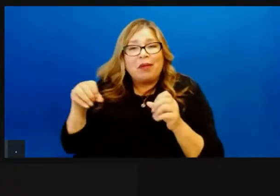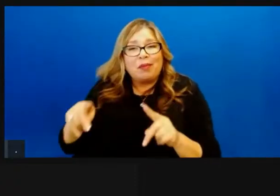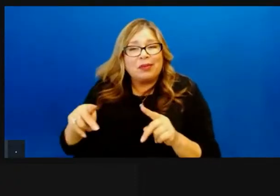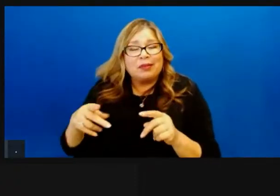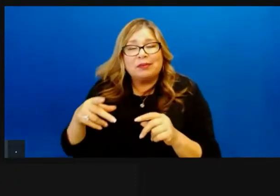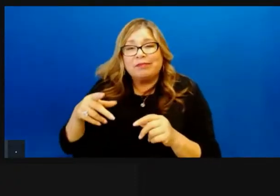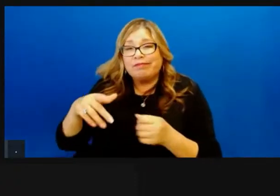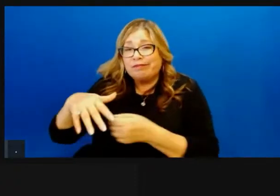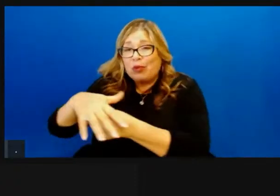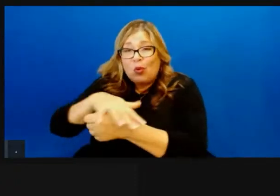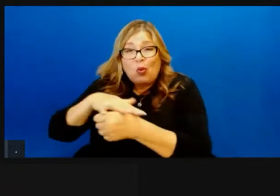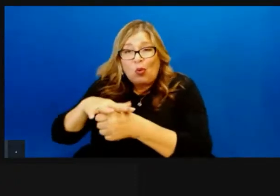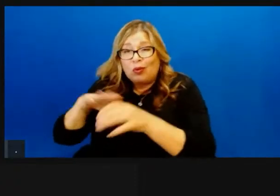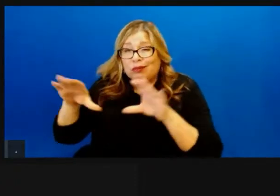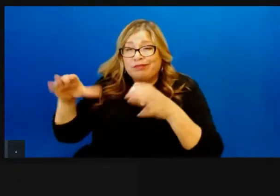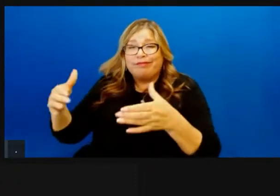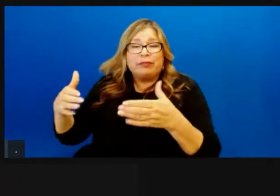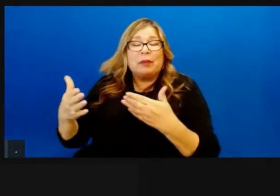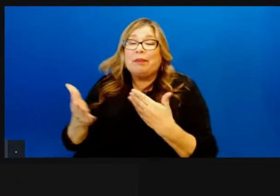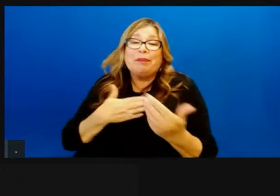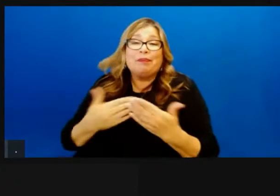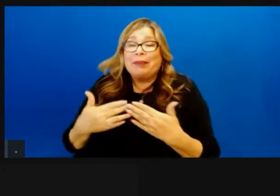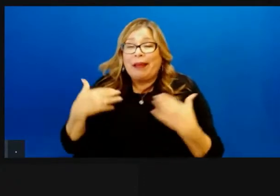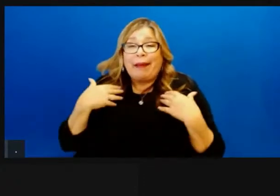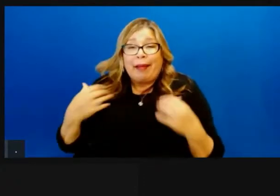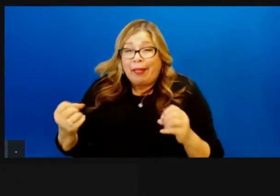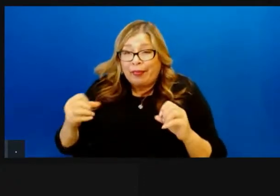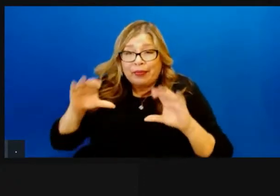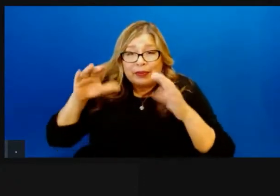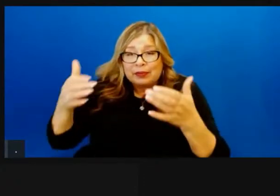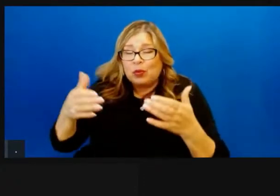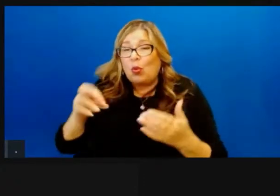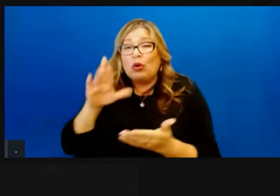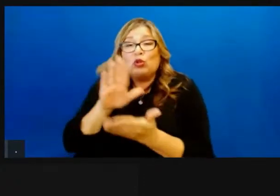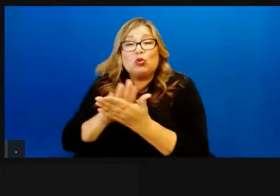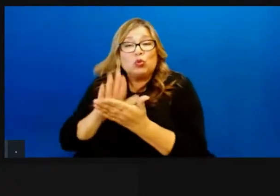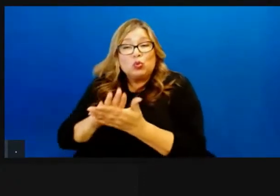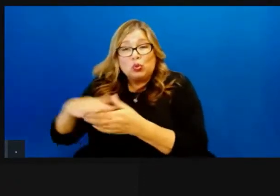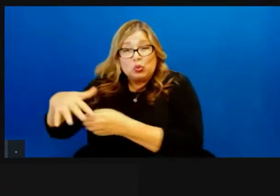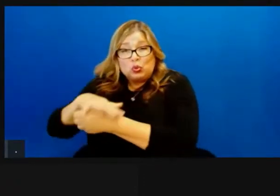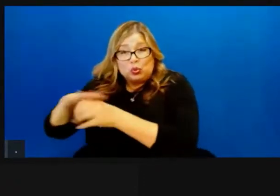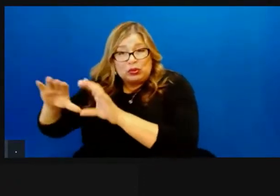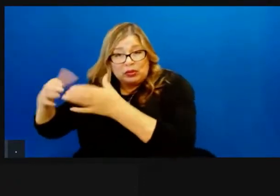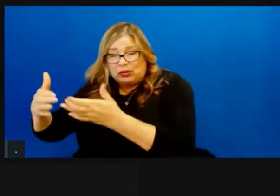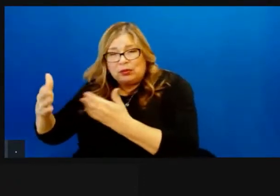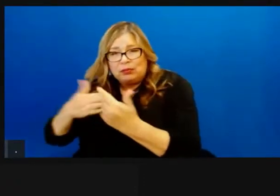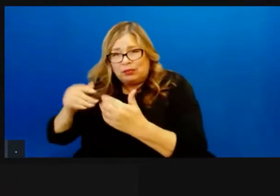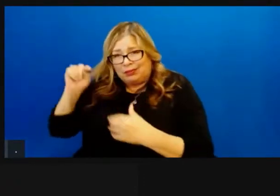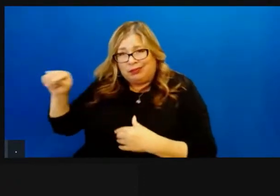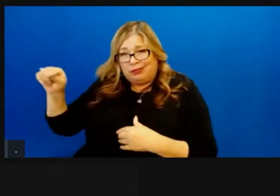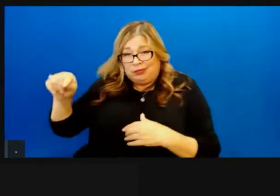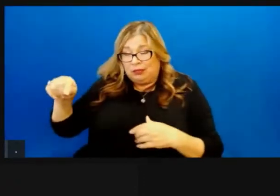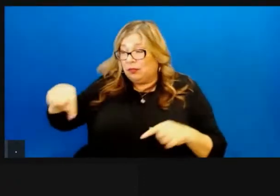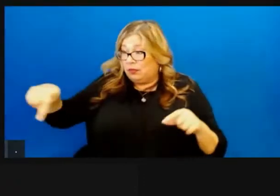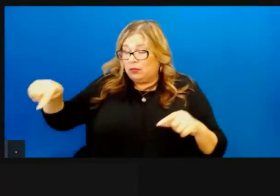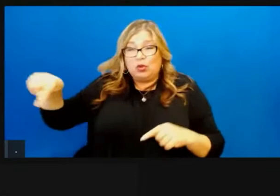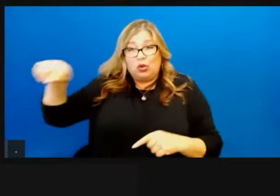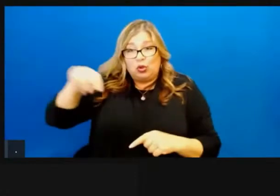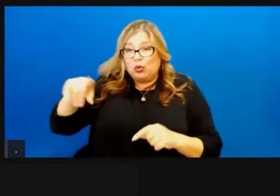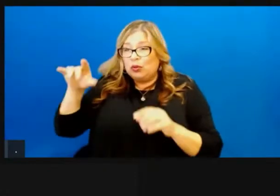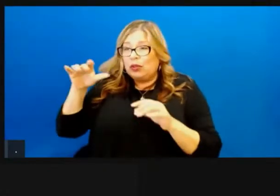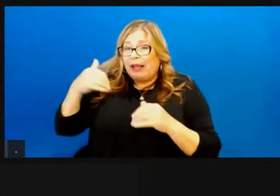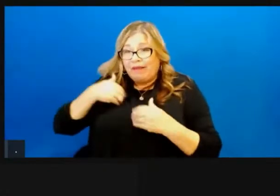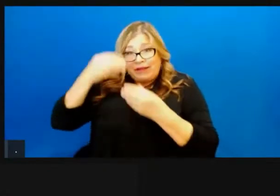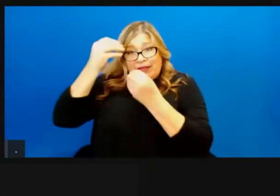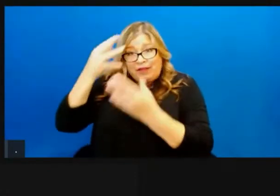at the health level or at a school education level, to help inform those local decisions with the state as a floor, with